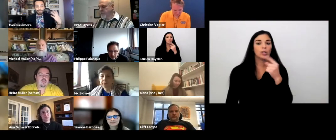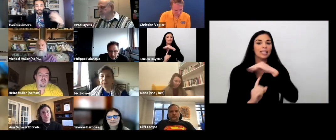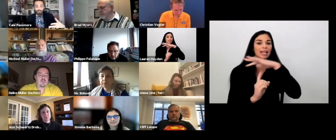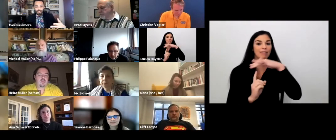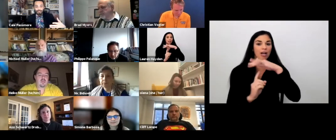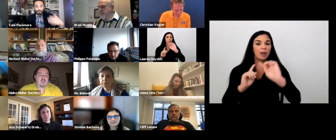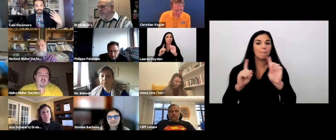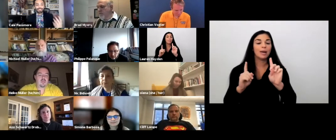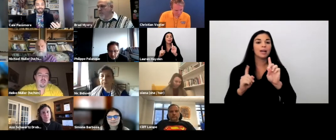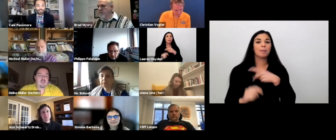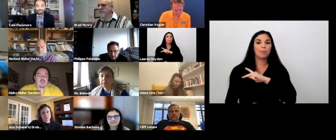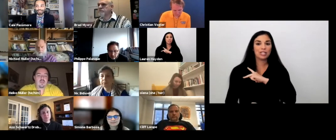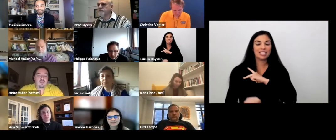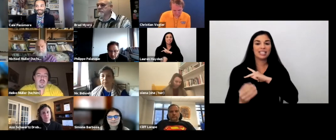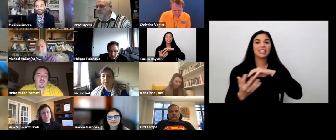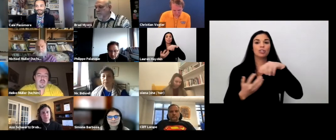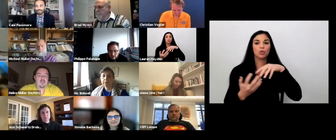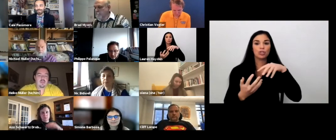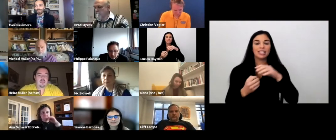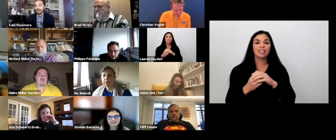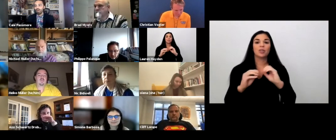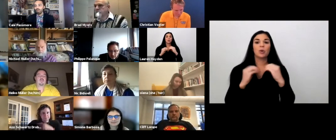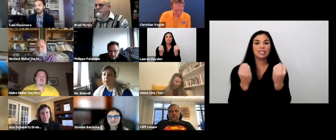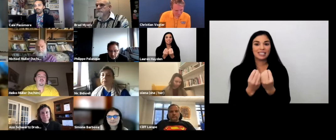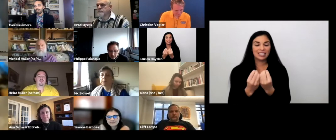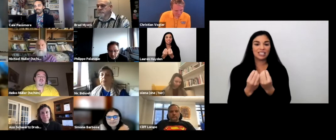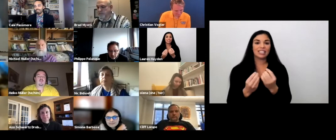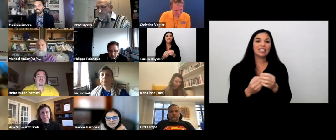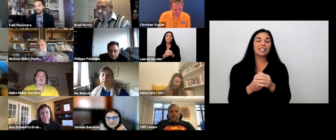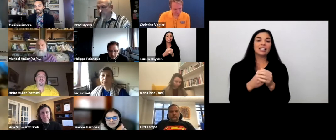personally, socially, organizationally, how